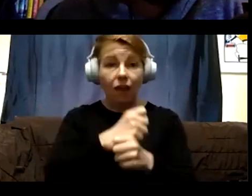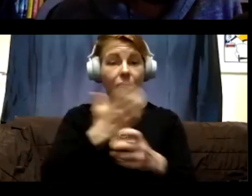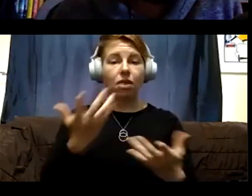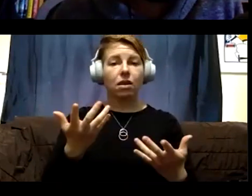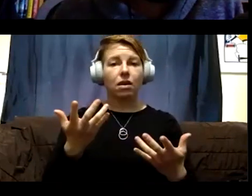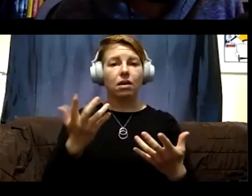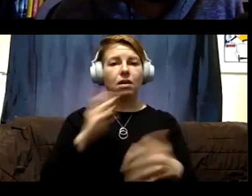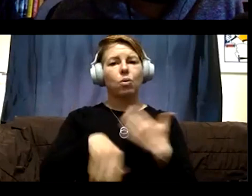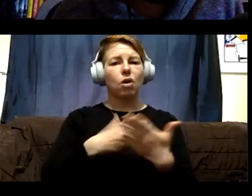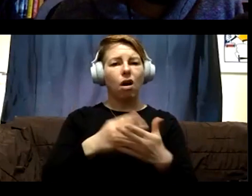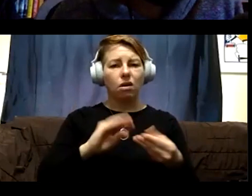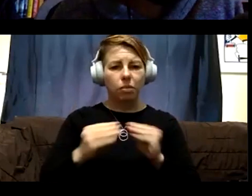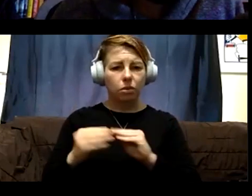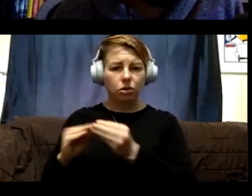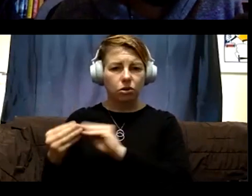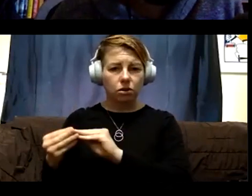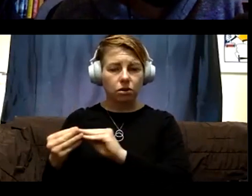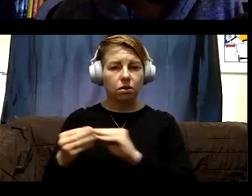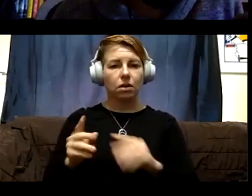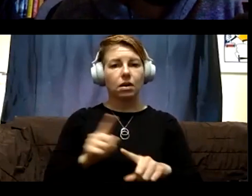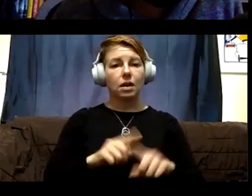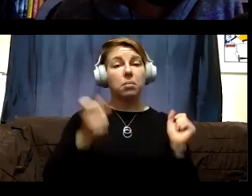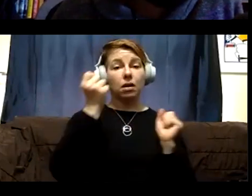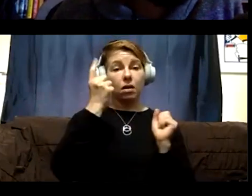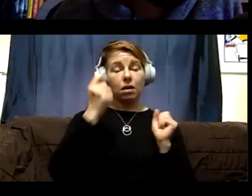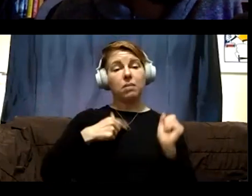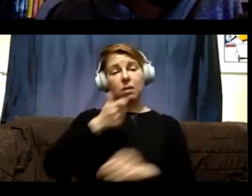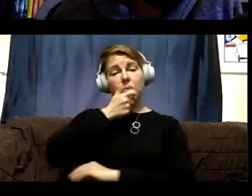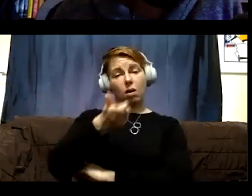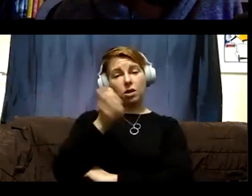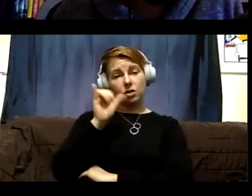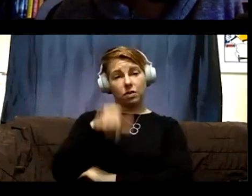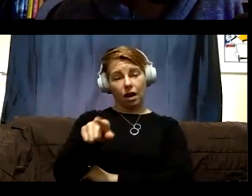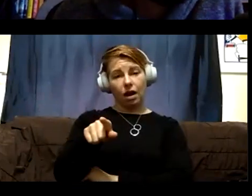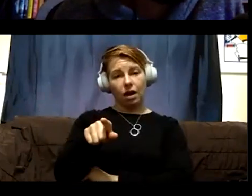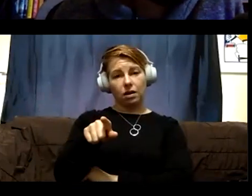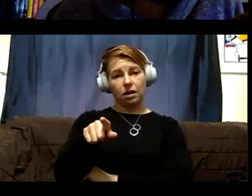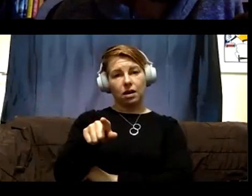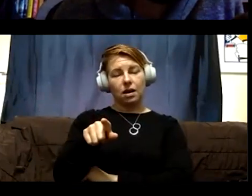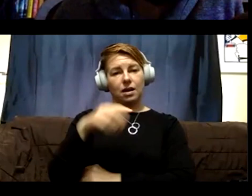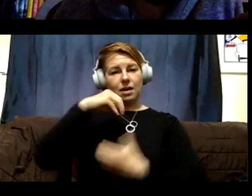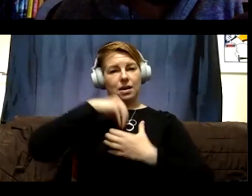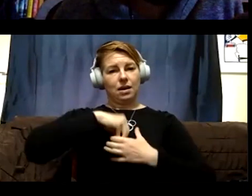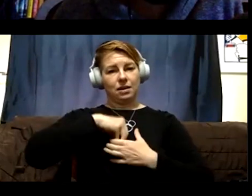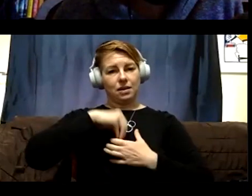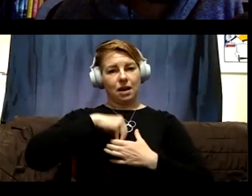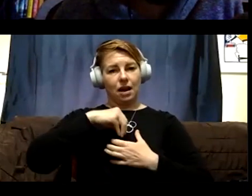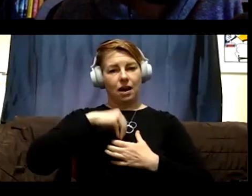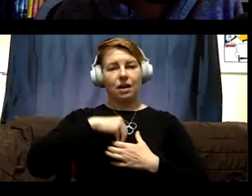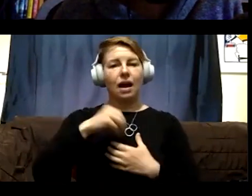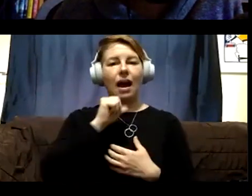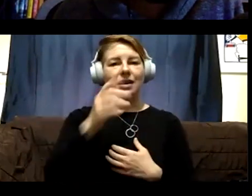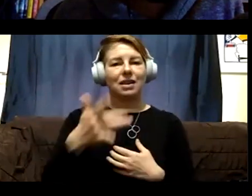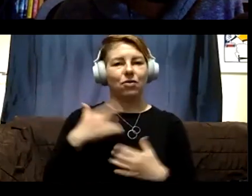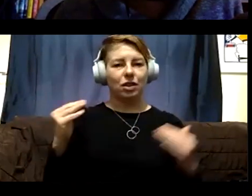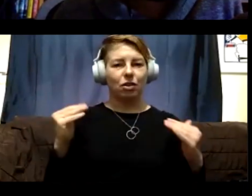numbers. But of the many things I came away from that episode holding in my chest, nowhere among them was any sense of